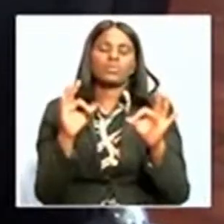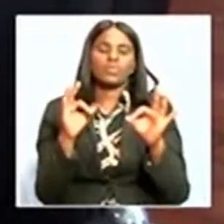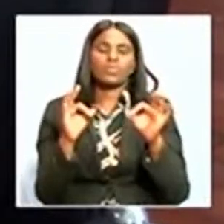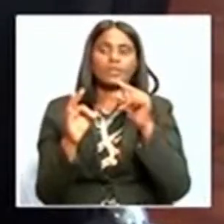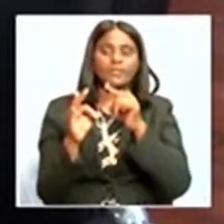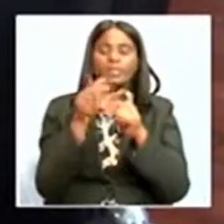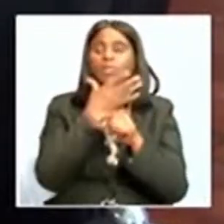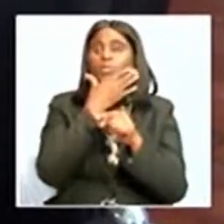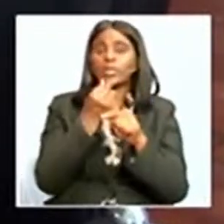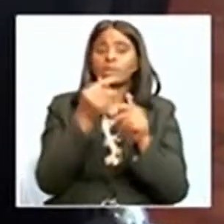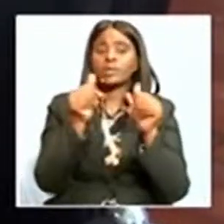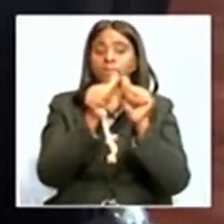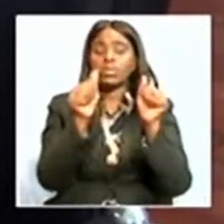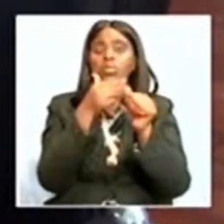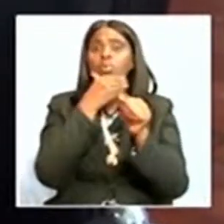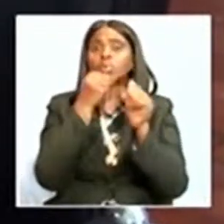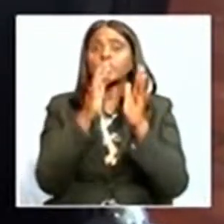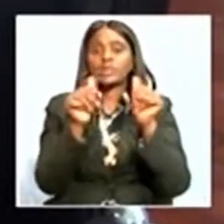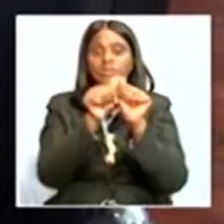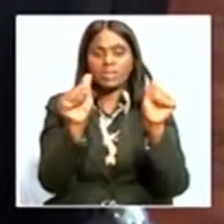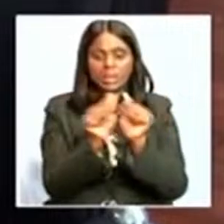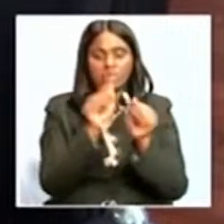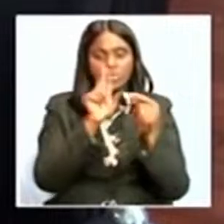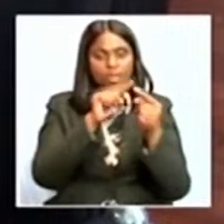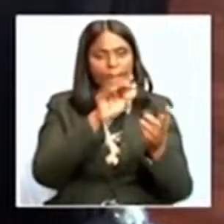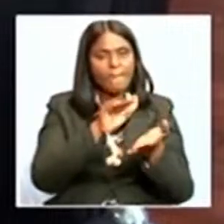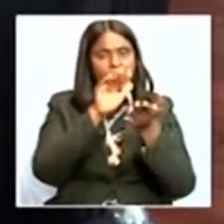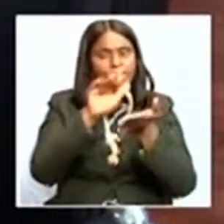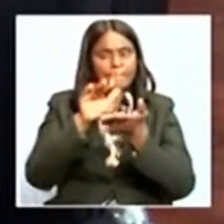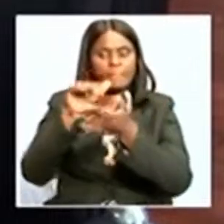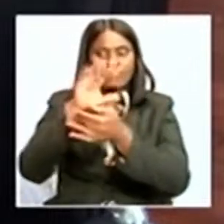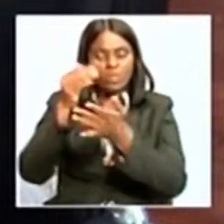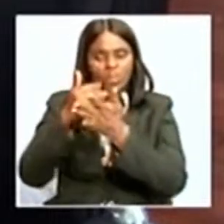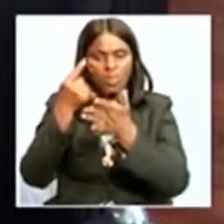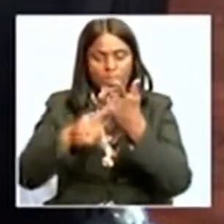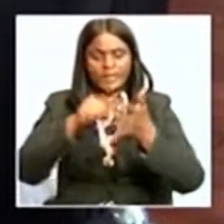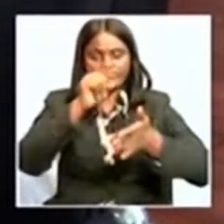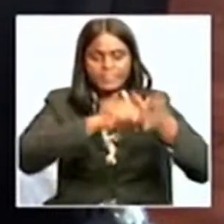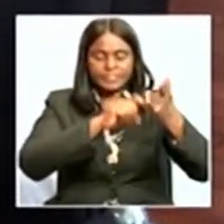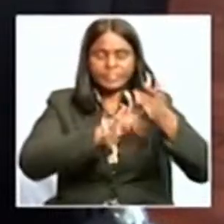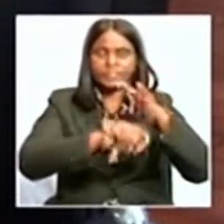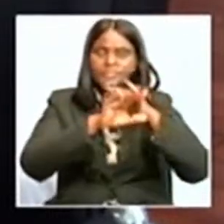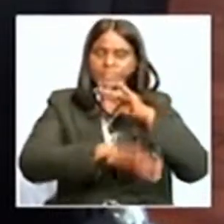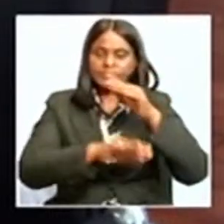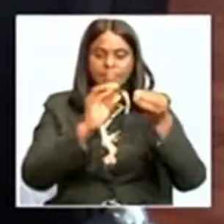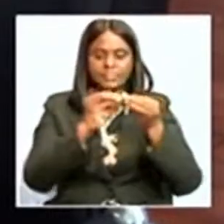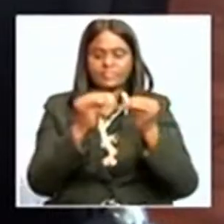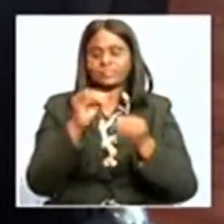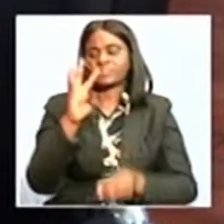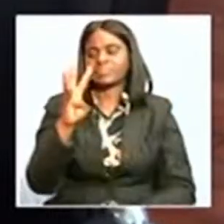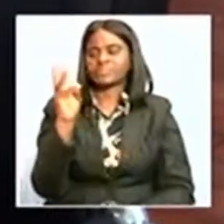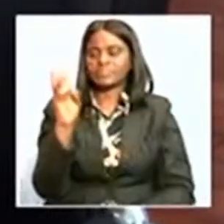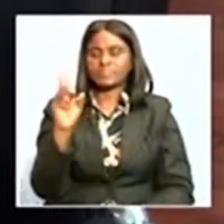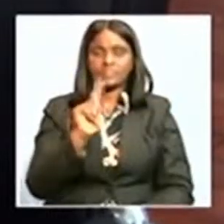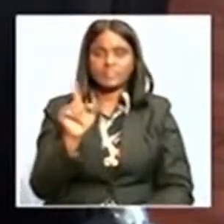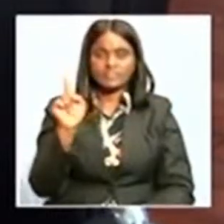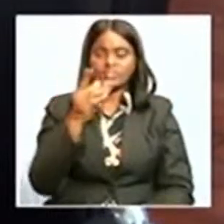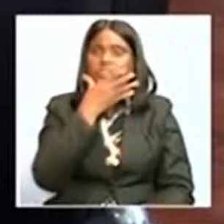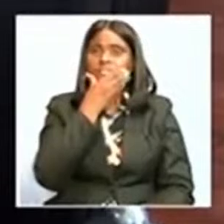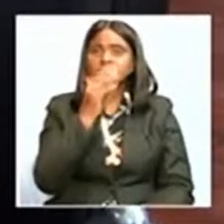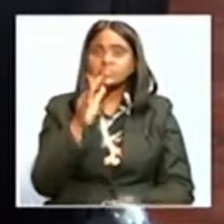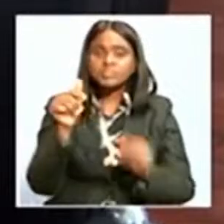the Commissioner General to remit a whole or part of a penalty under section 46, where the Commissioner